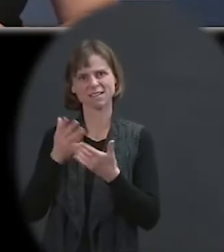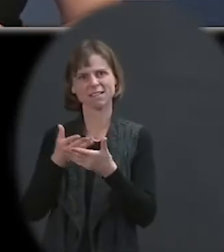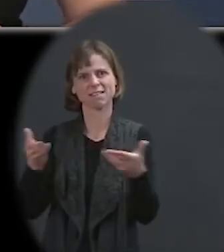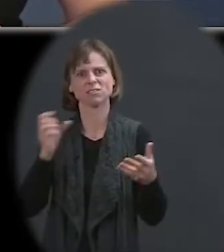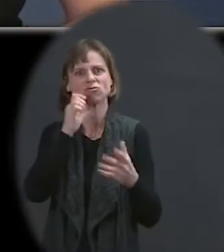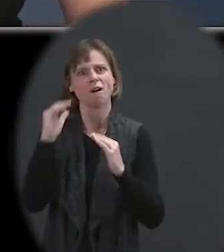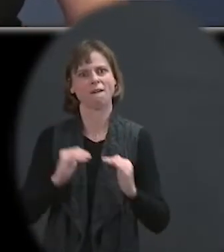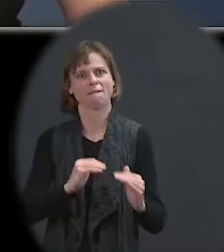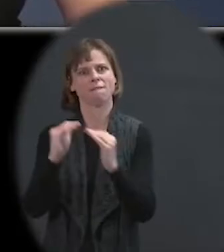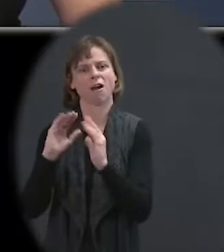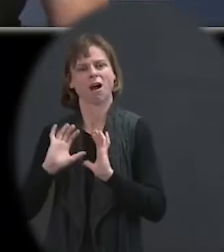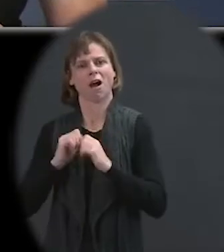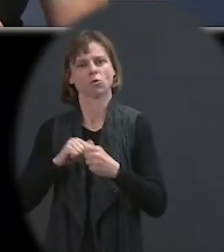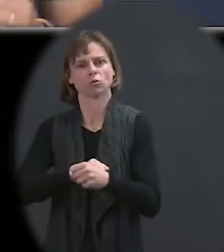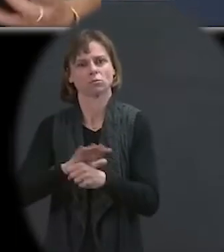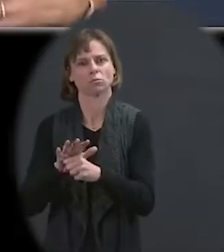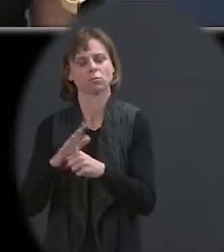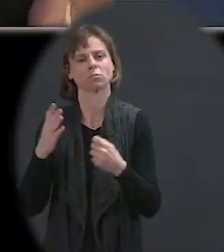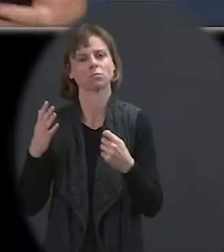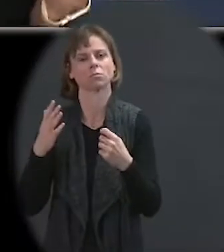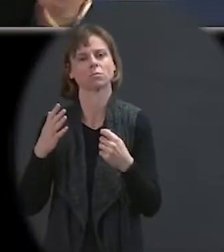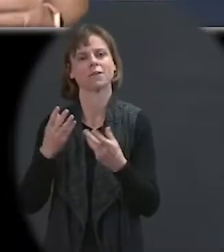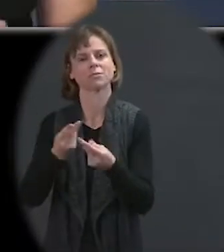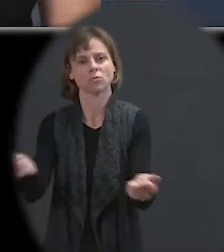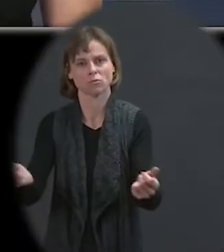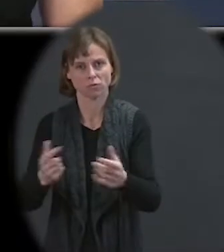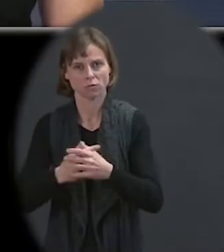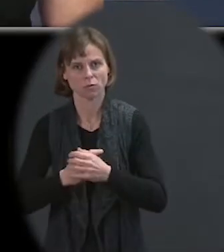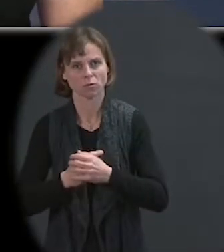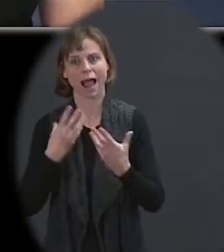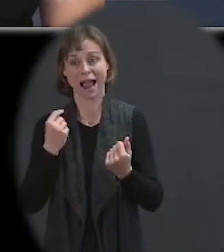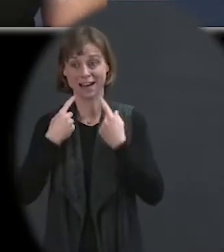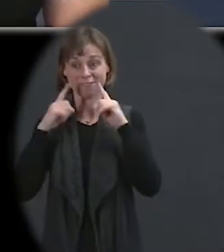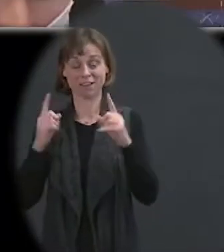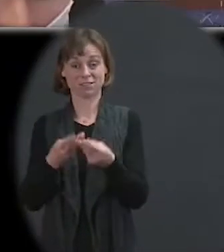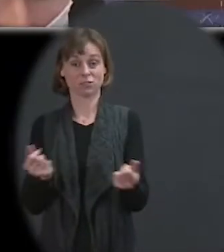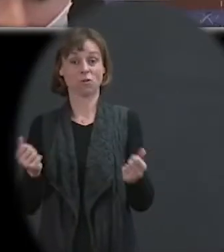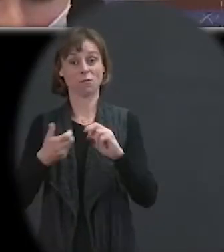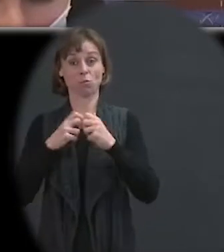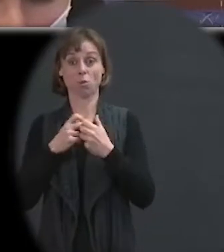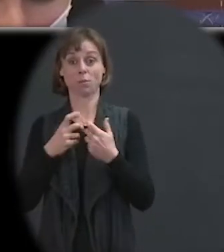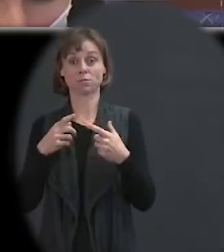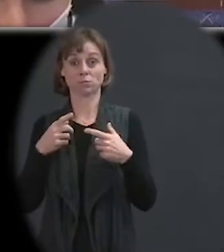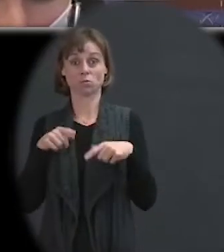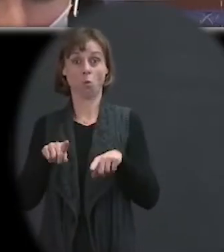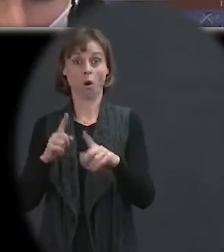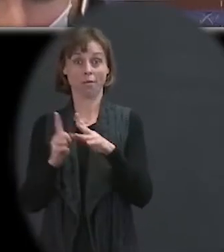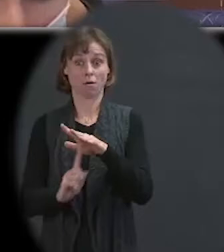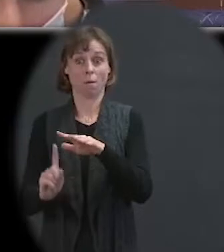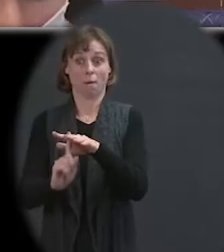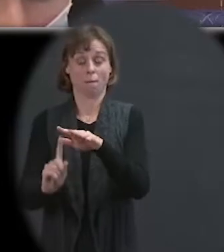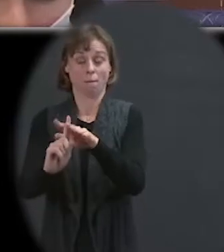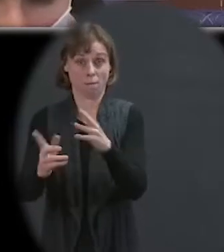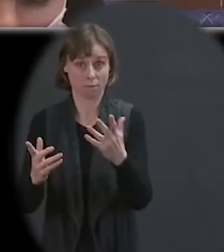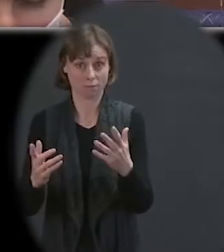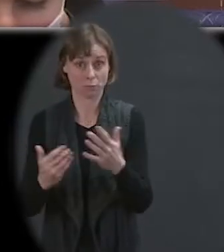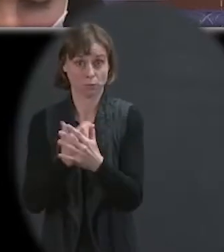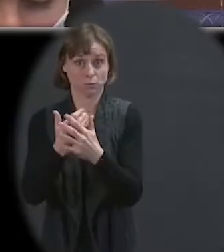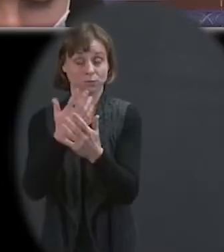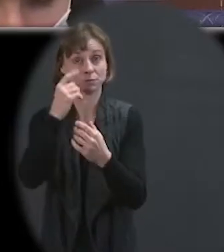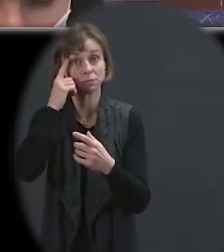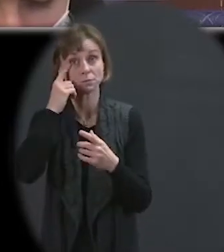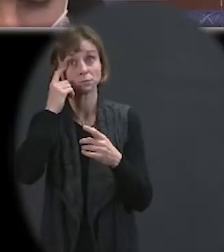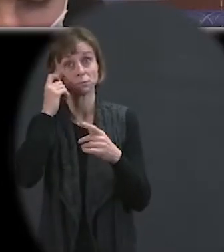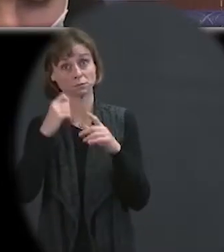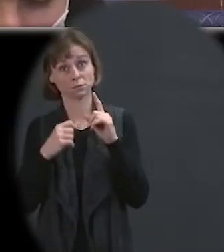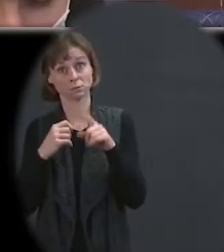more ways to creatively do that and effectively address problems that are arising as we see them. Just to clarify, on that point, there's a team that's working